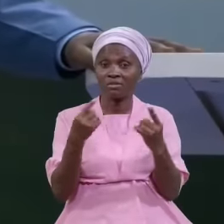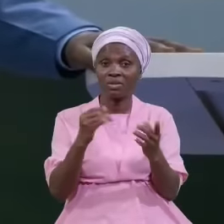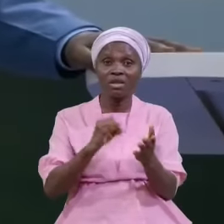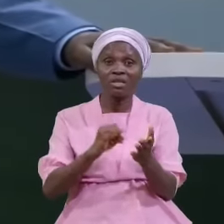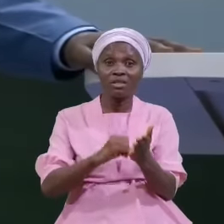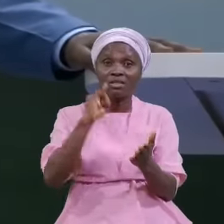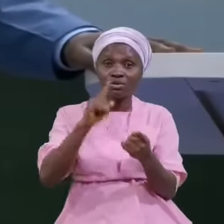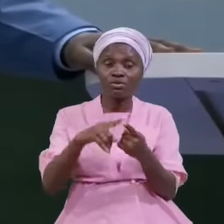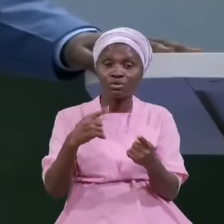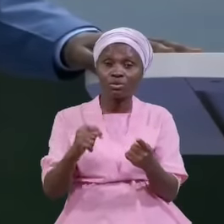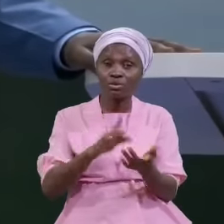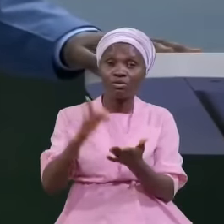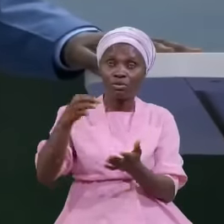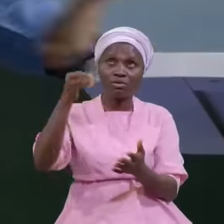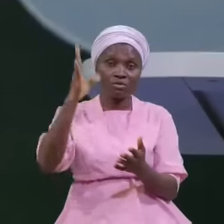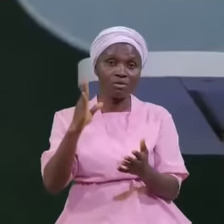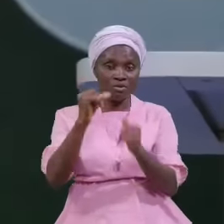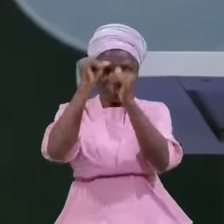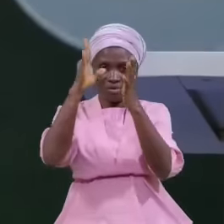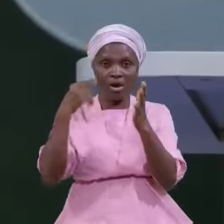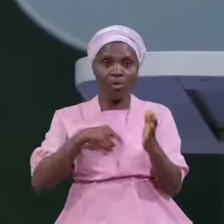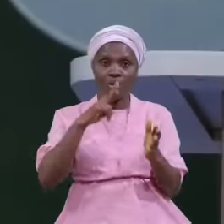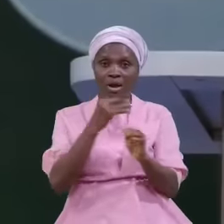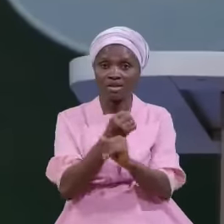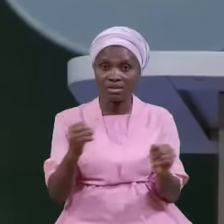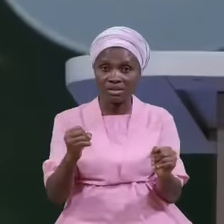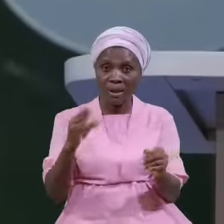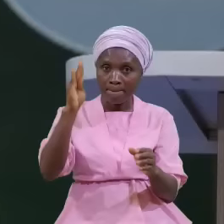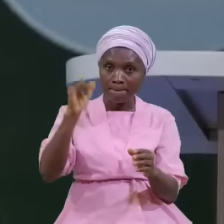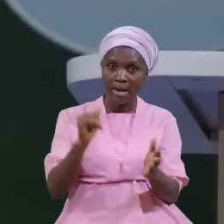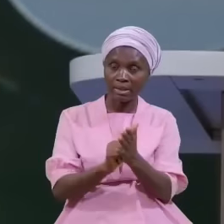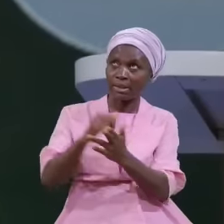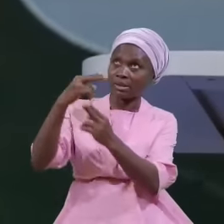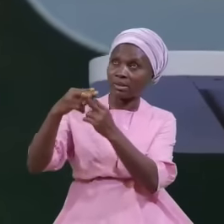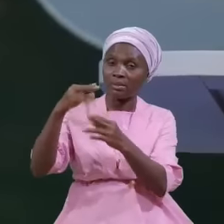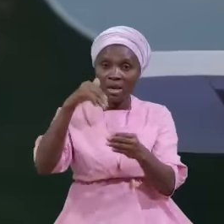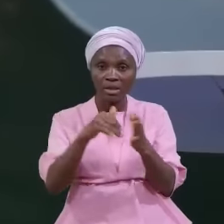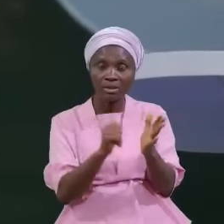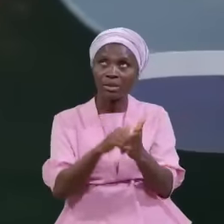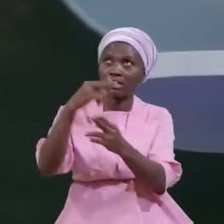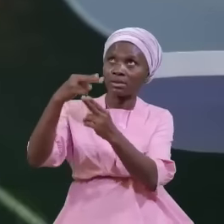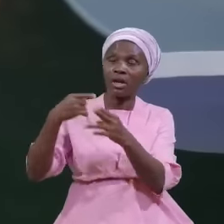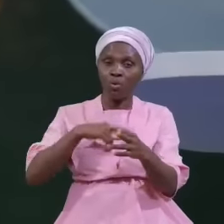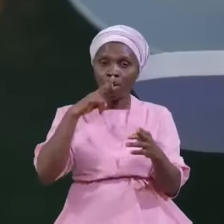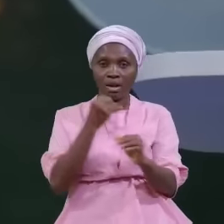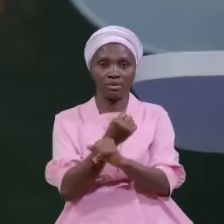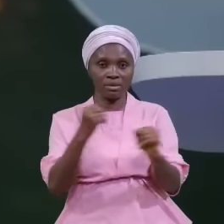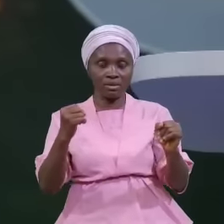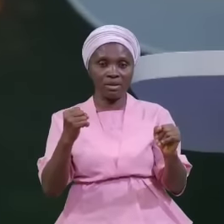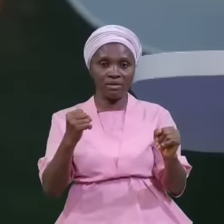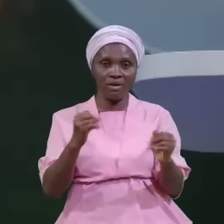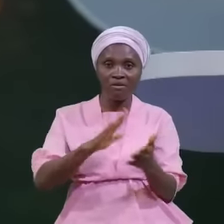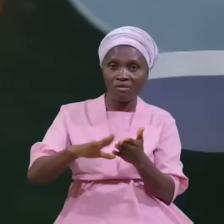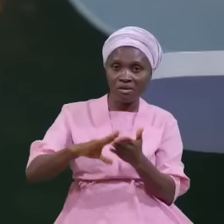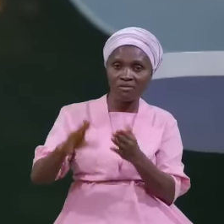that name. We're saved in that name. We're rescued in that name. We're forgiven in that name.